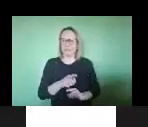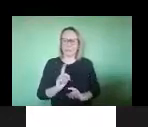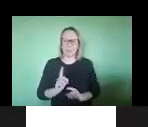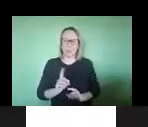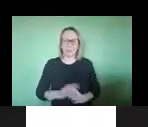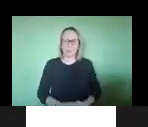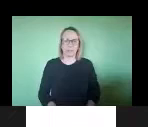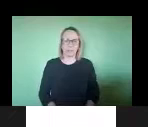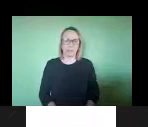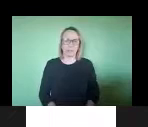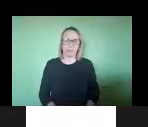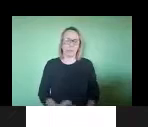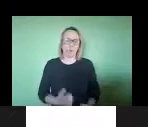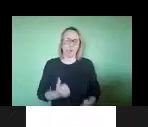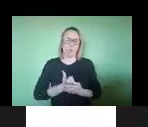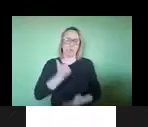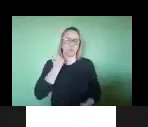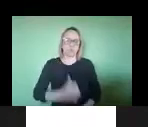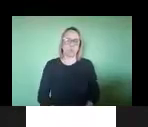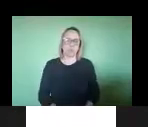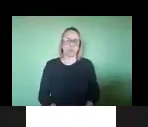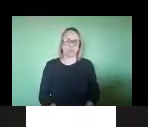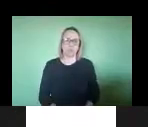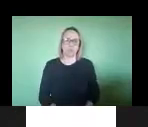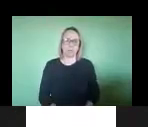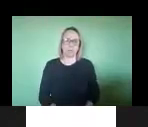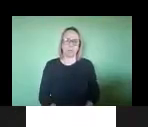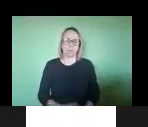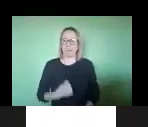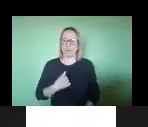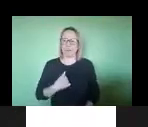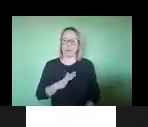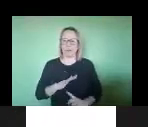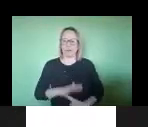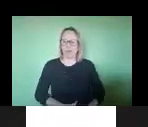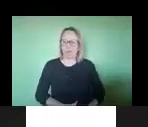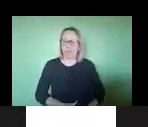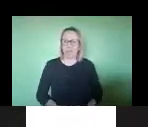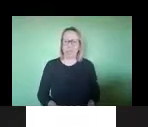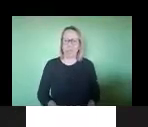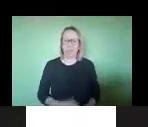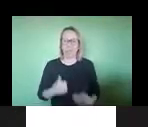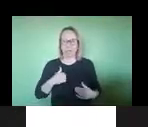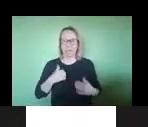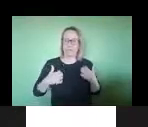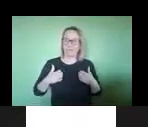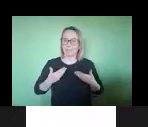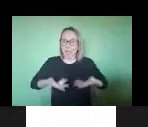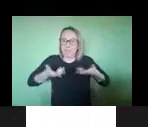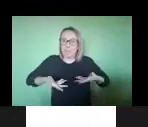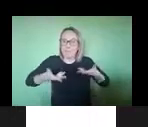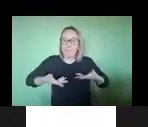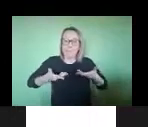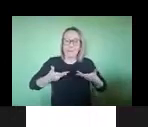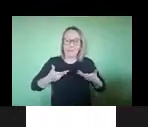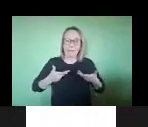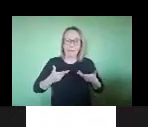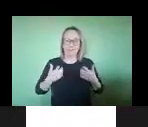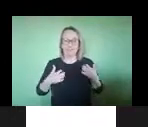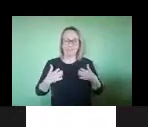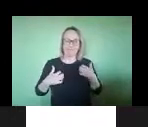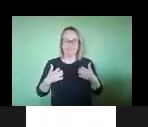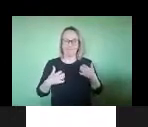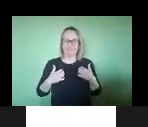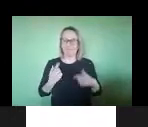months? Fantastic. I'm not down. I'm up, getting my hammy back